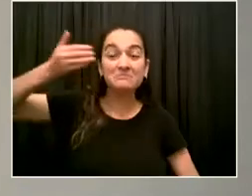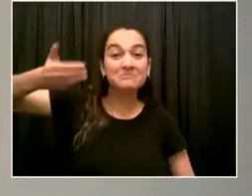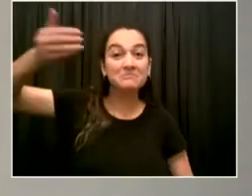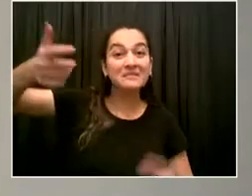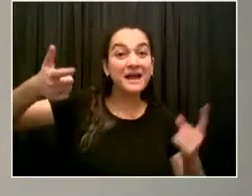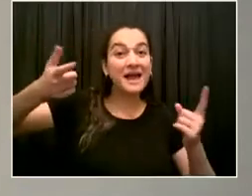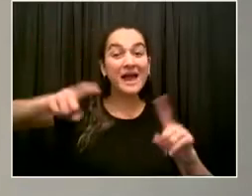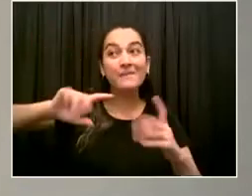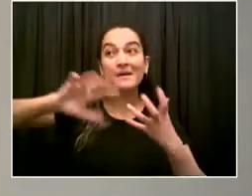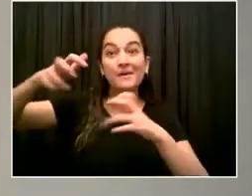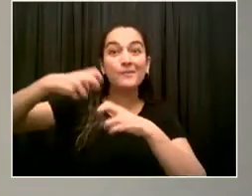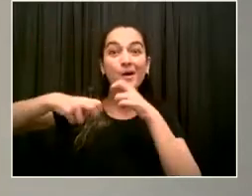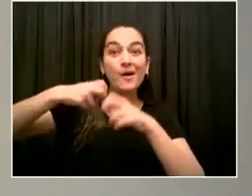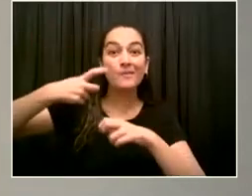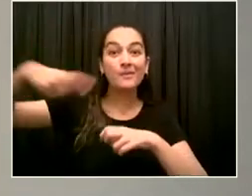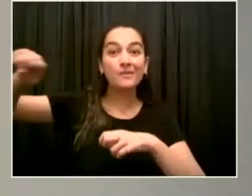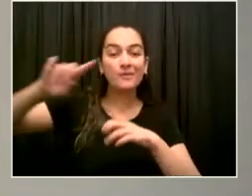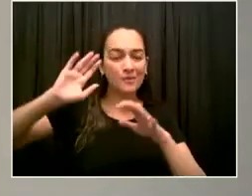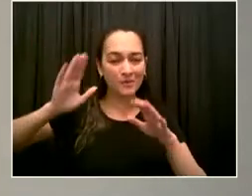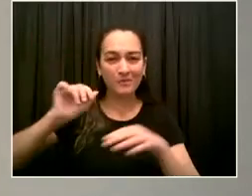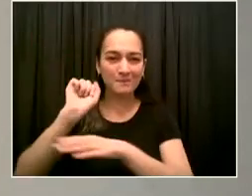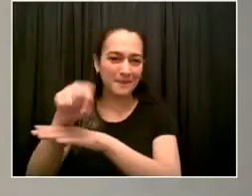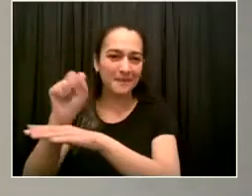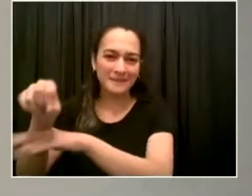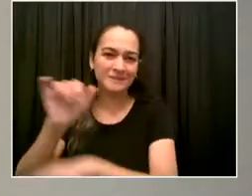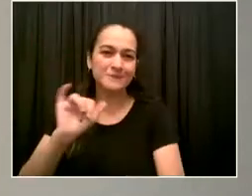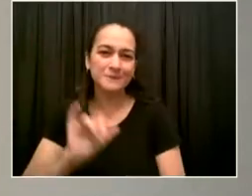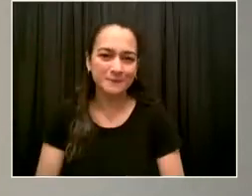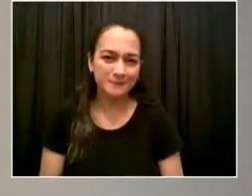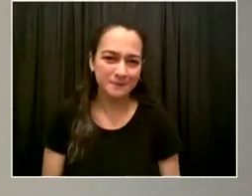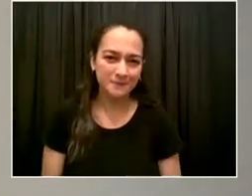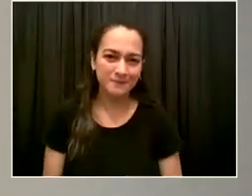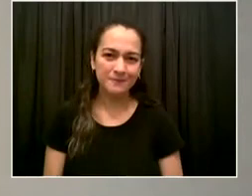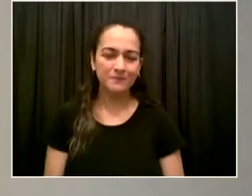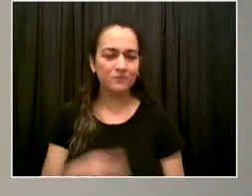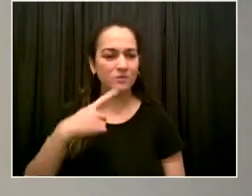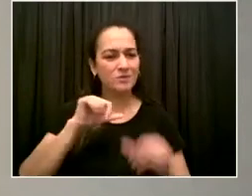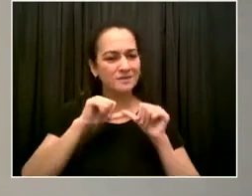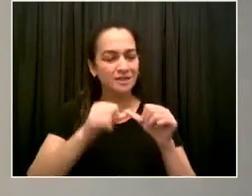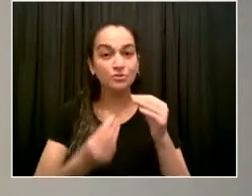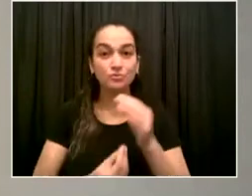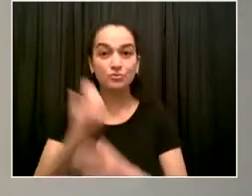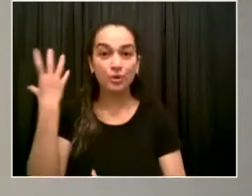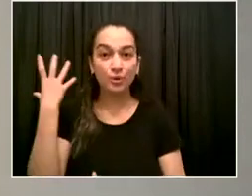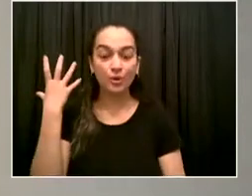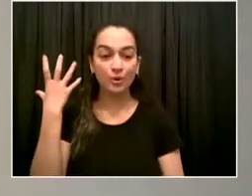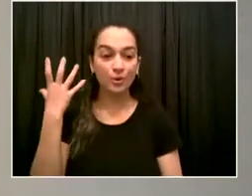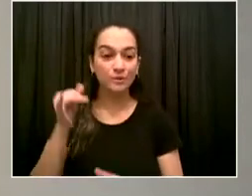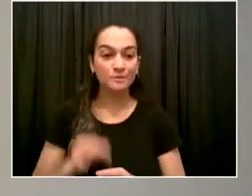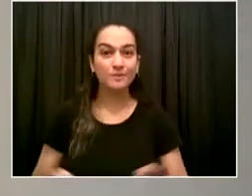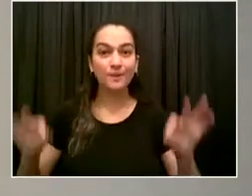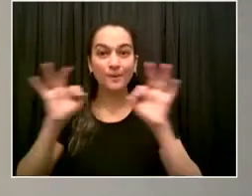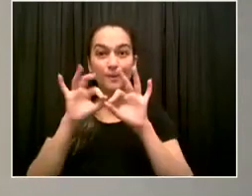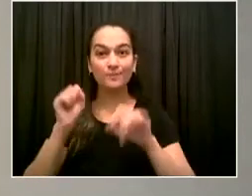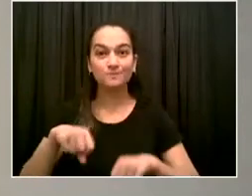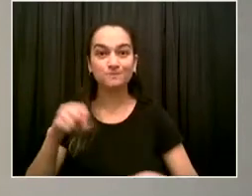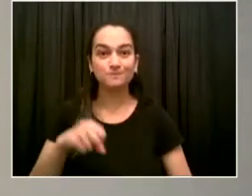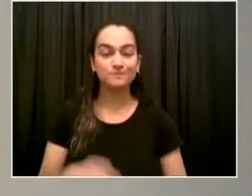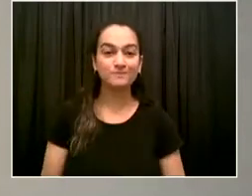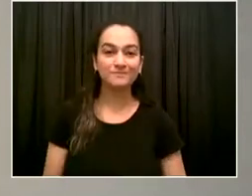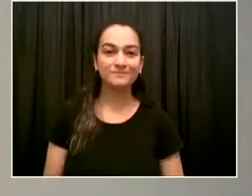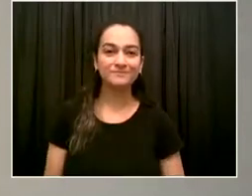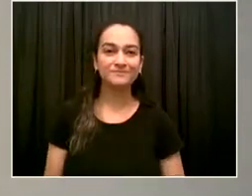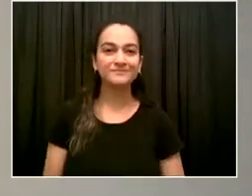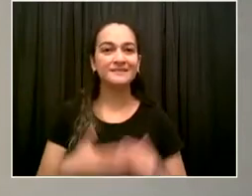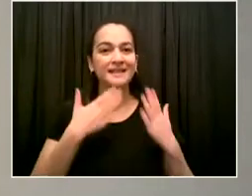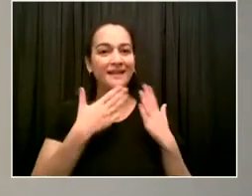to be pushed forward and to blossom because it gives us a little bit of hope. And thank you and to the First Lady for your